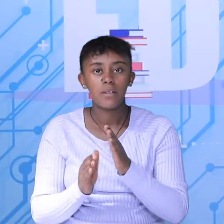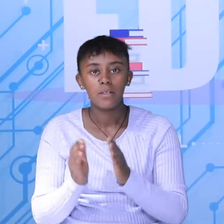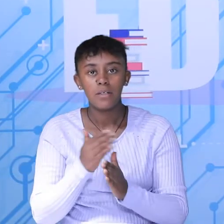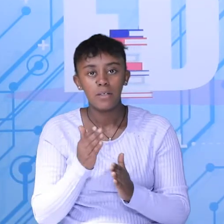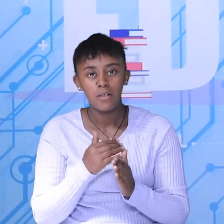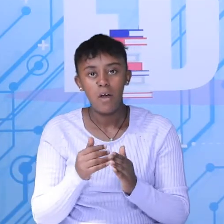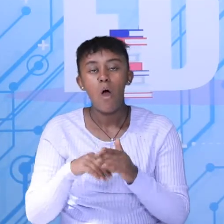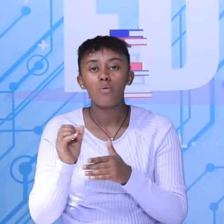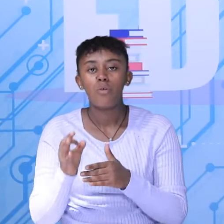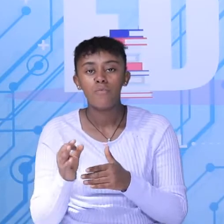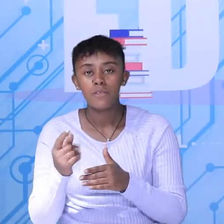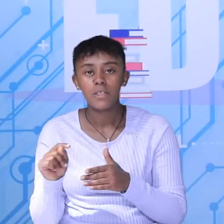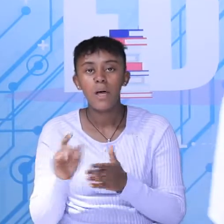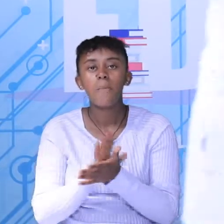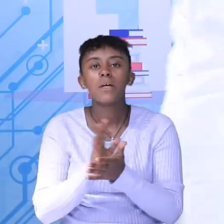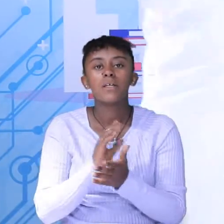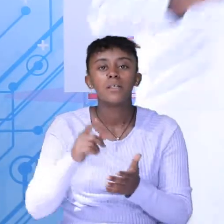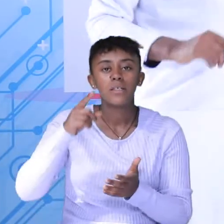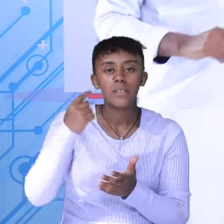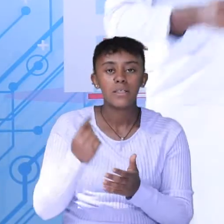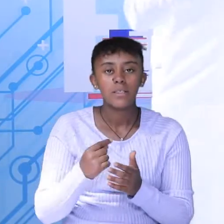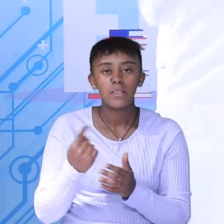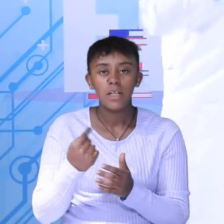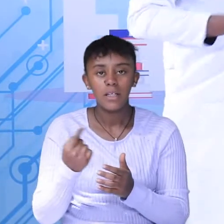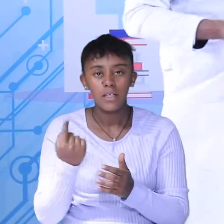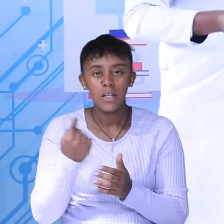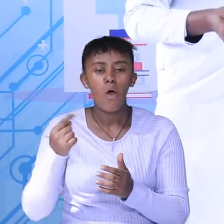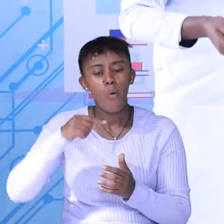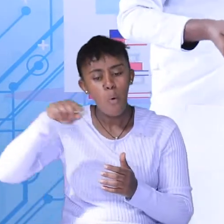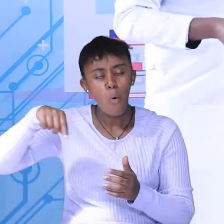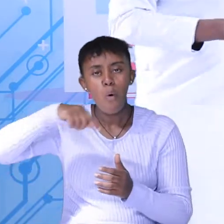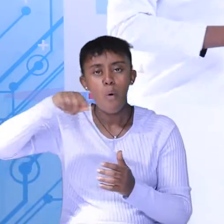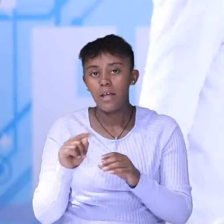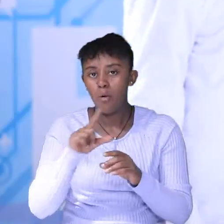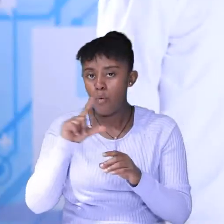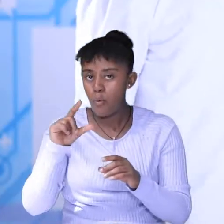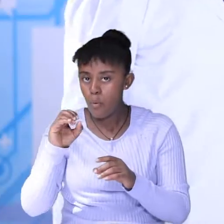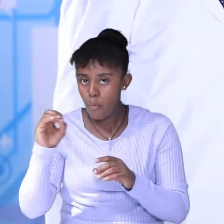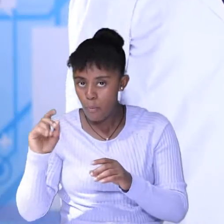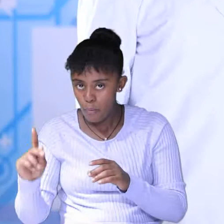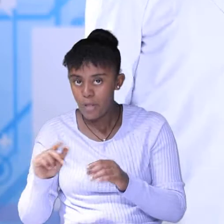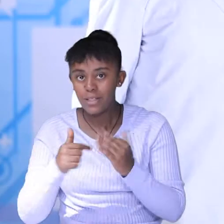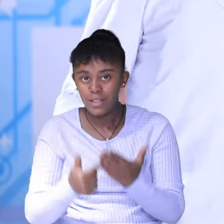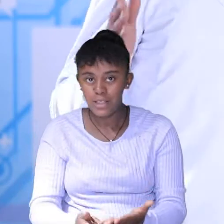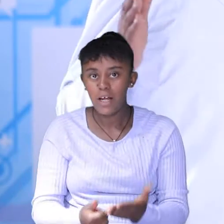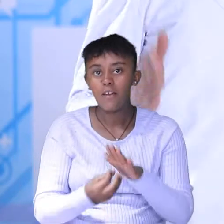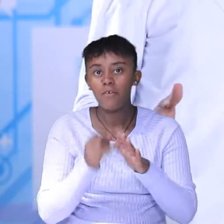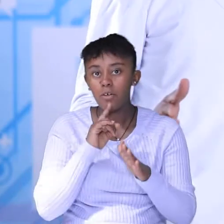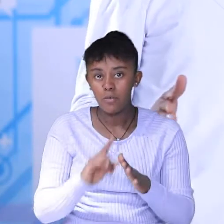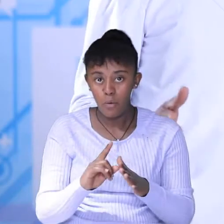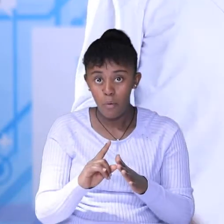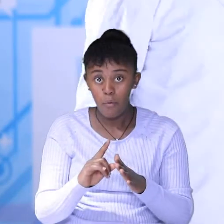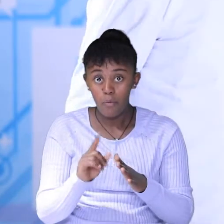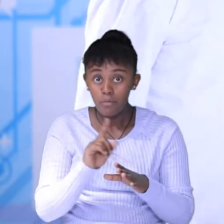to move out of the page. So there is a turning effect, a rotational effect. Such an effect of force is known as